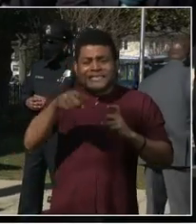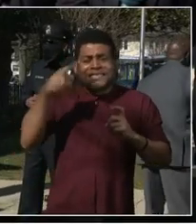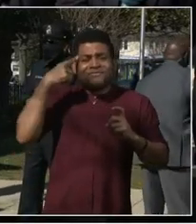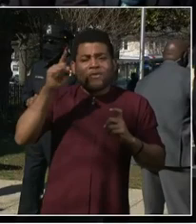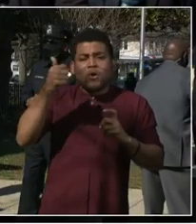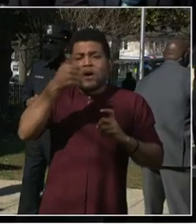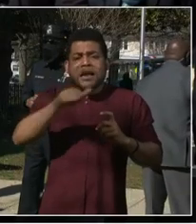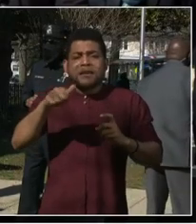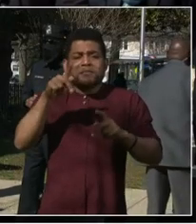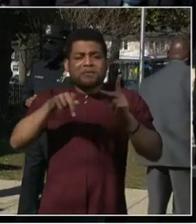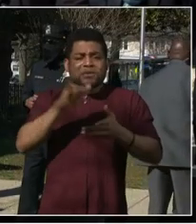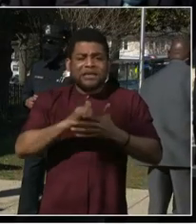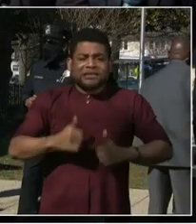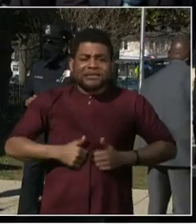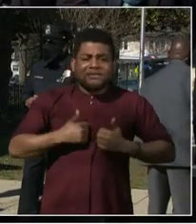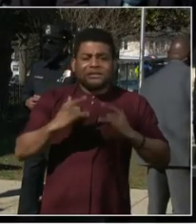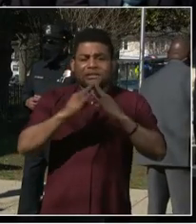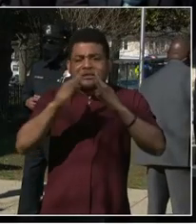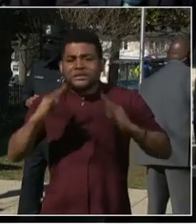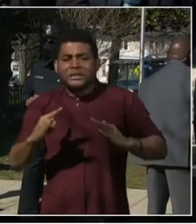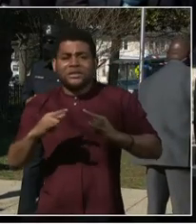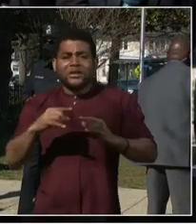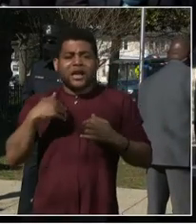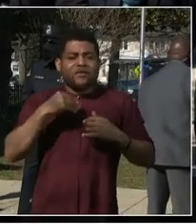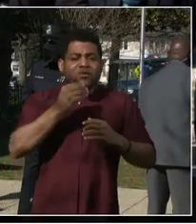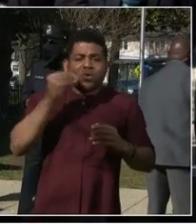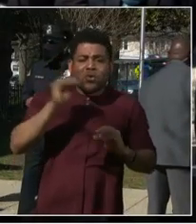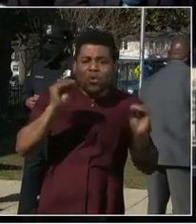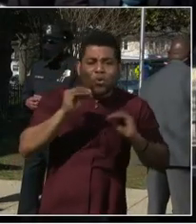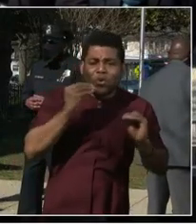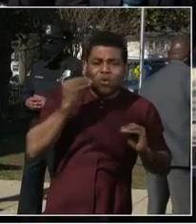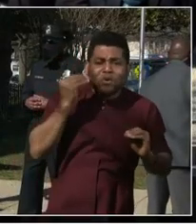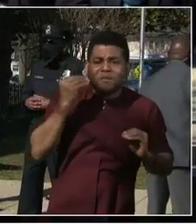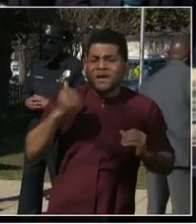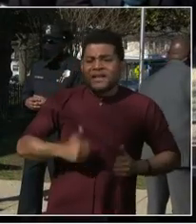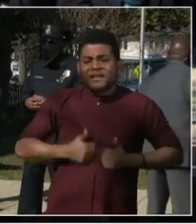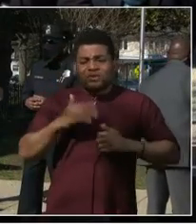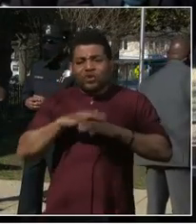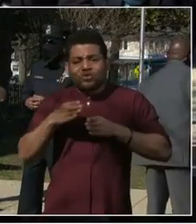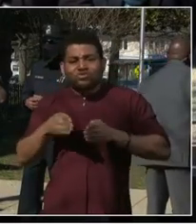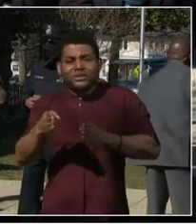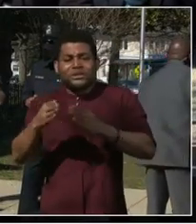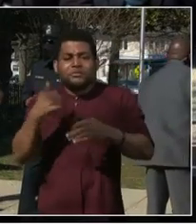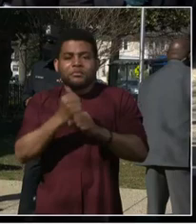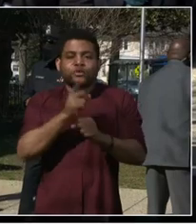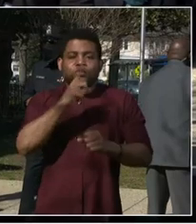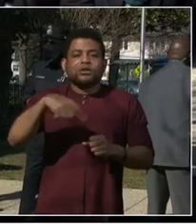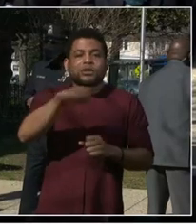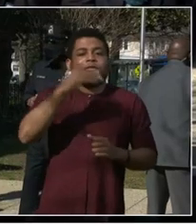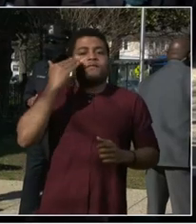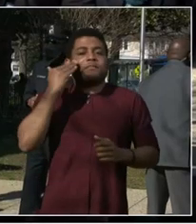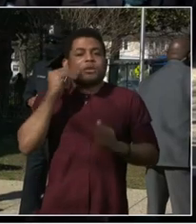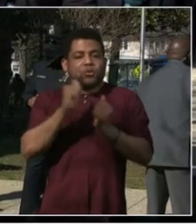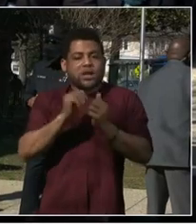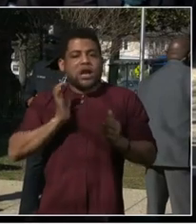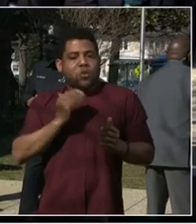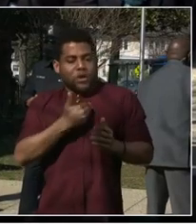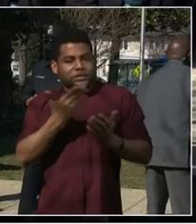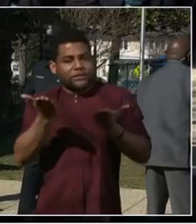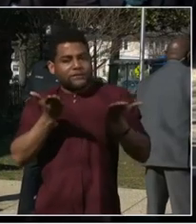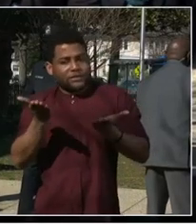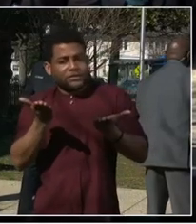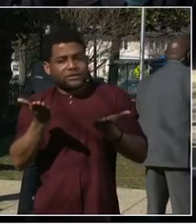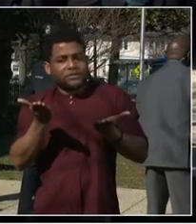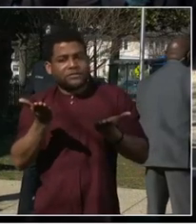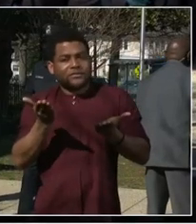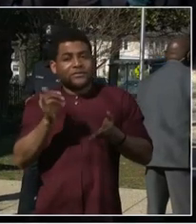who's living in a tent, unhoused on the street, to make sure they are familiar with the services that are provided and that we can get